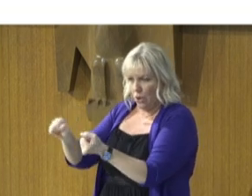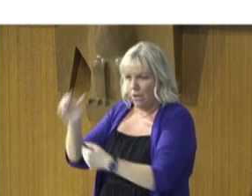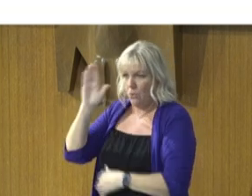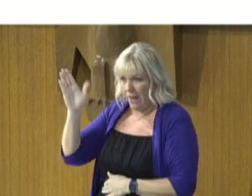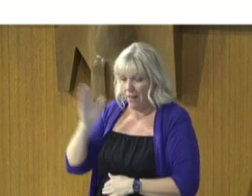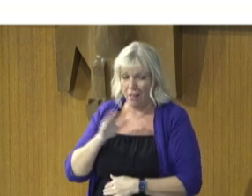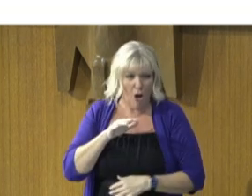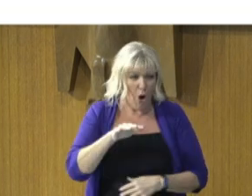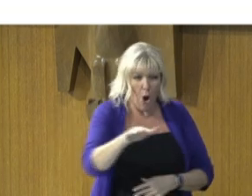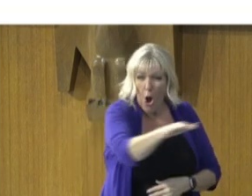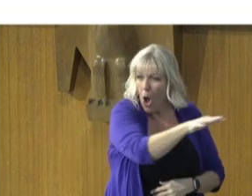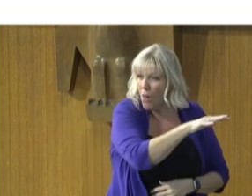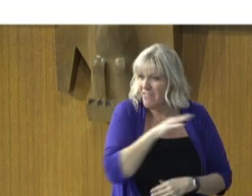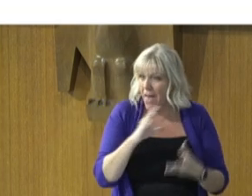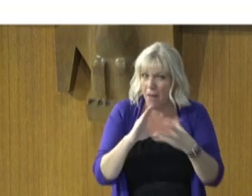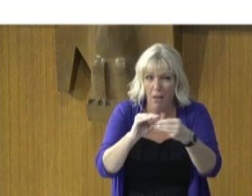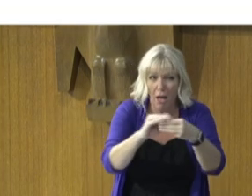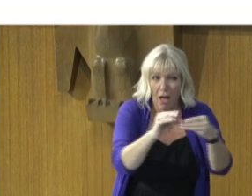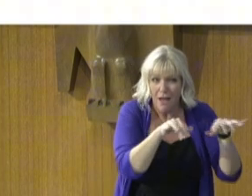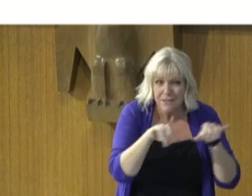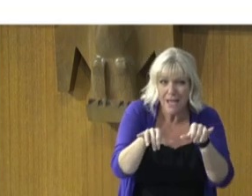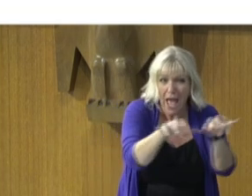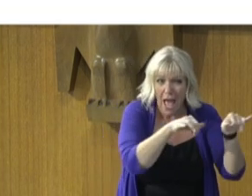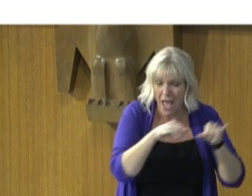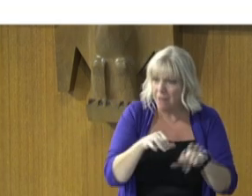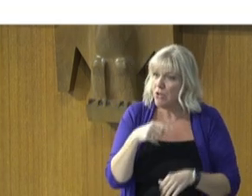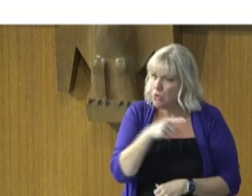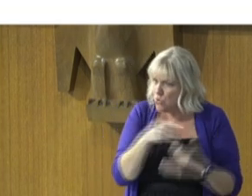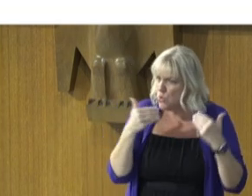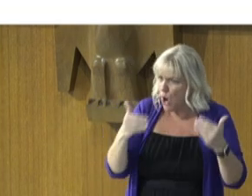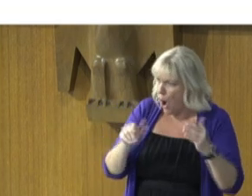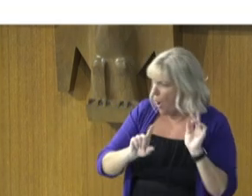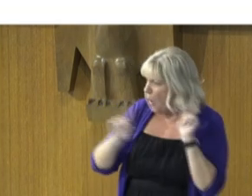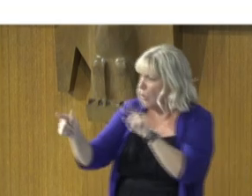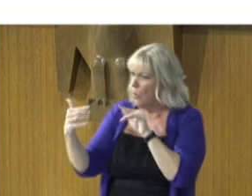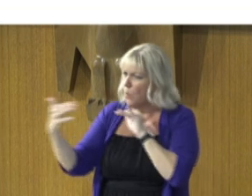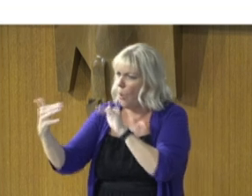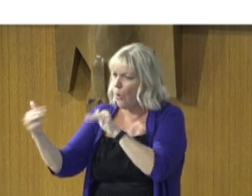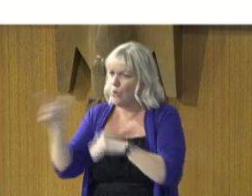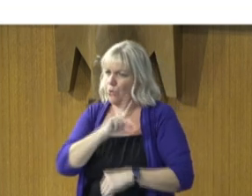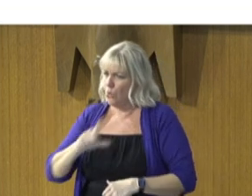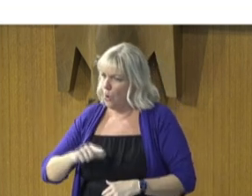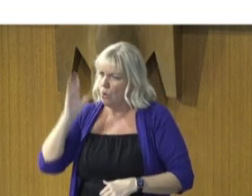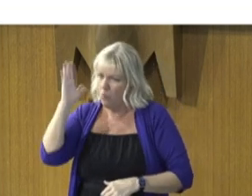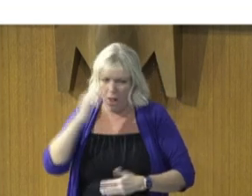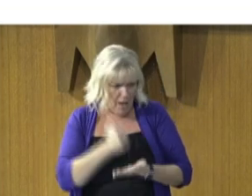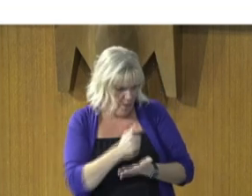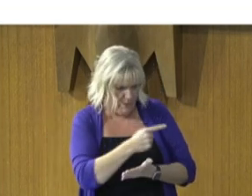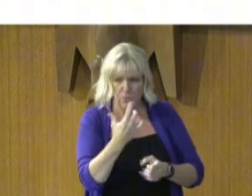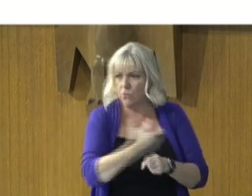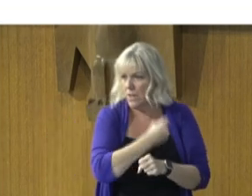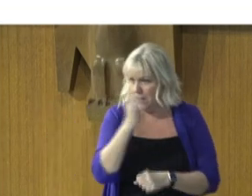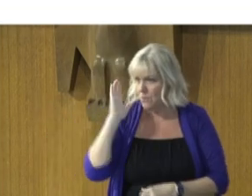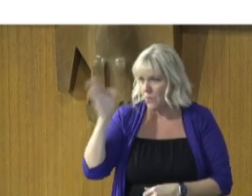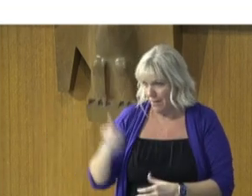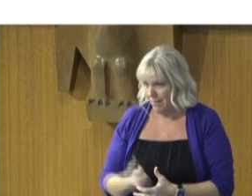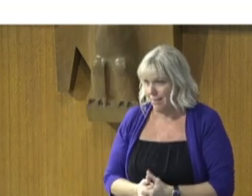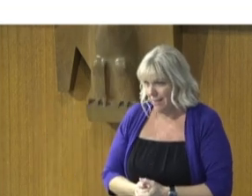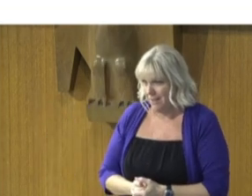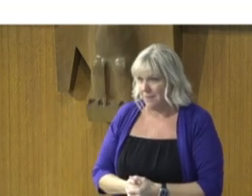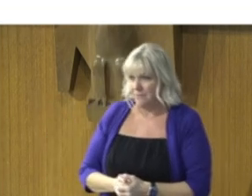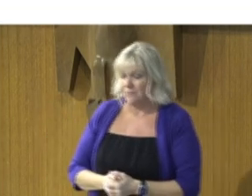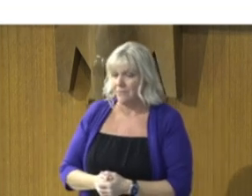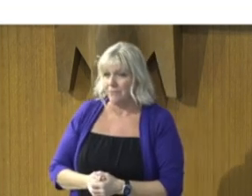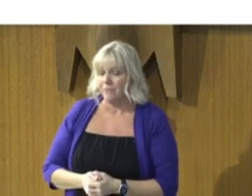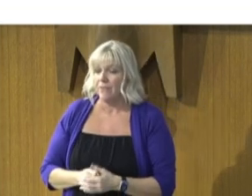were prophesying the same and saying, "Go up to Ramoth-Gilead and triumph. The Lord will give it into the hands of the king." The messenger who